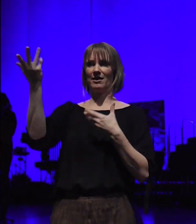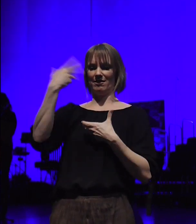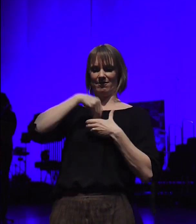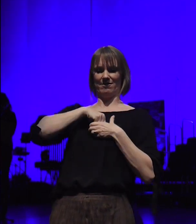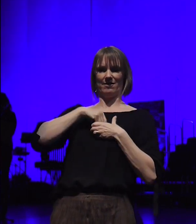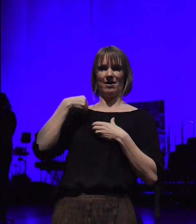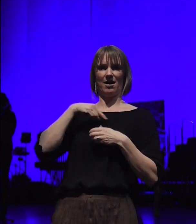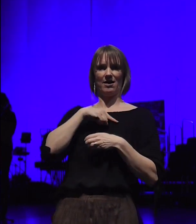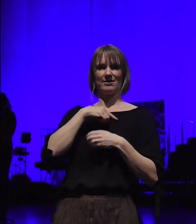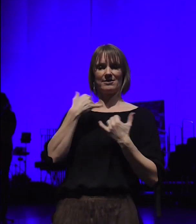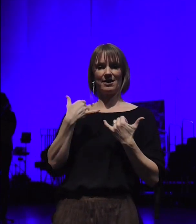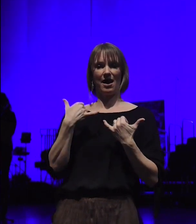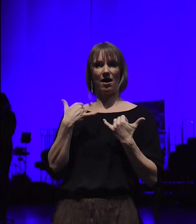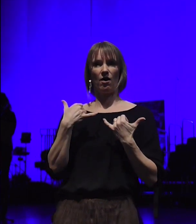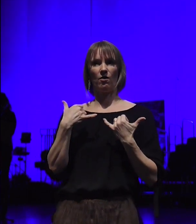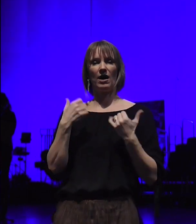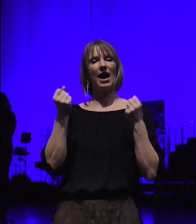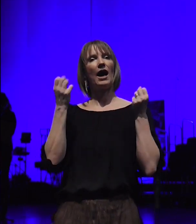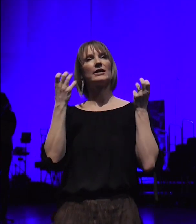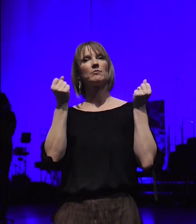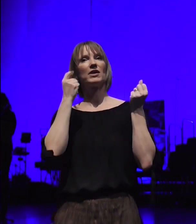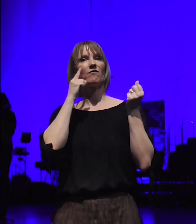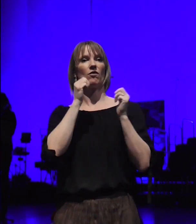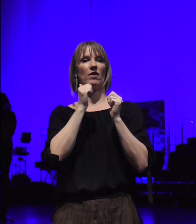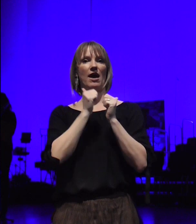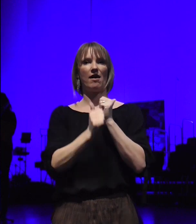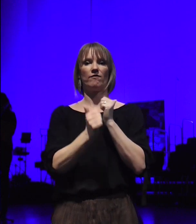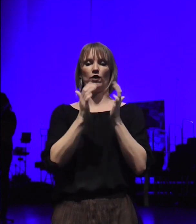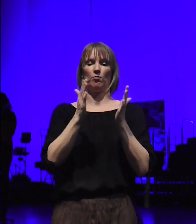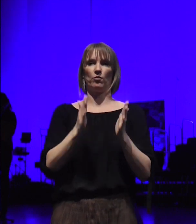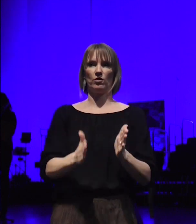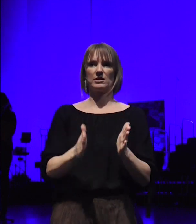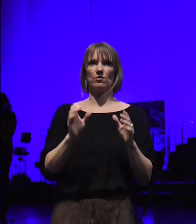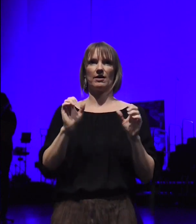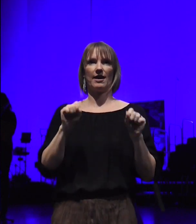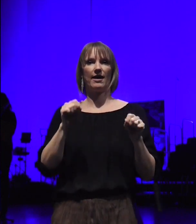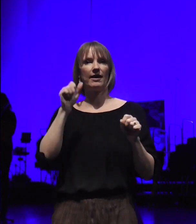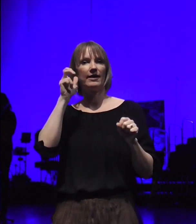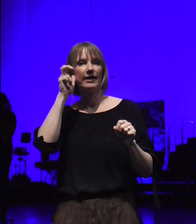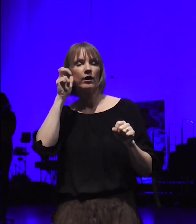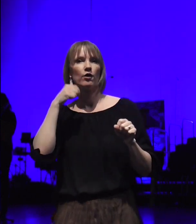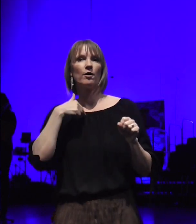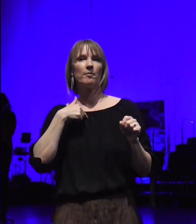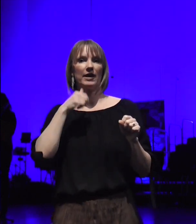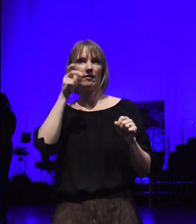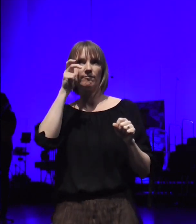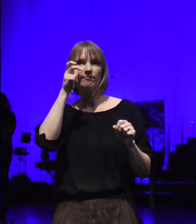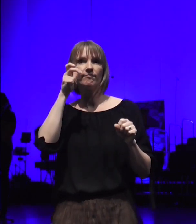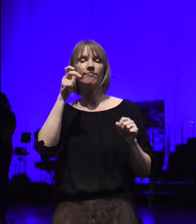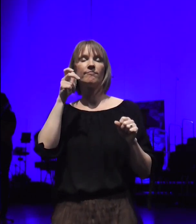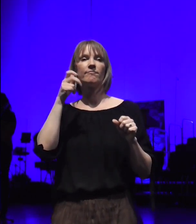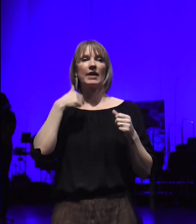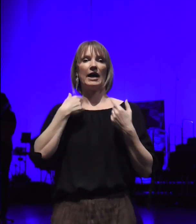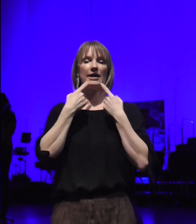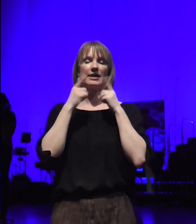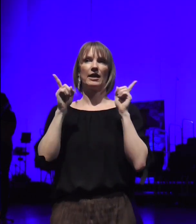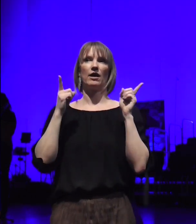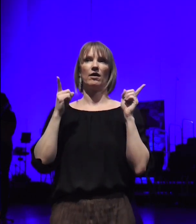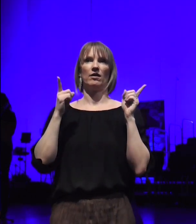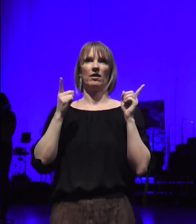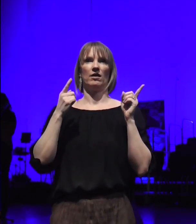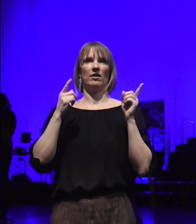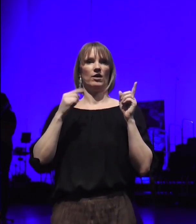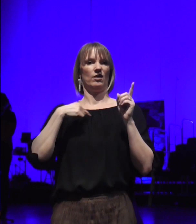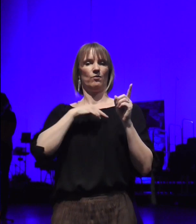now. And I speak on behalf of every person within the sound of my voice as I declare that we go forth from